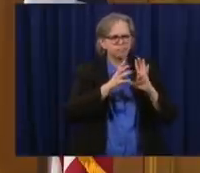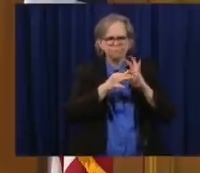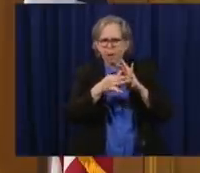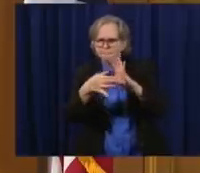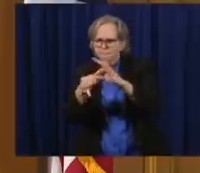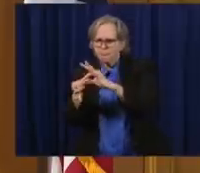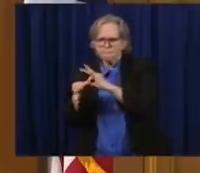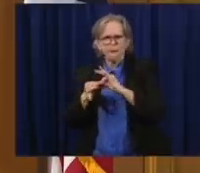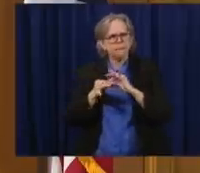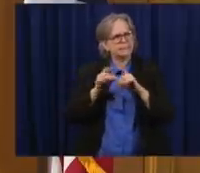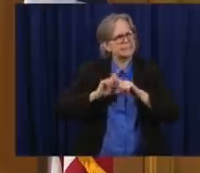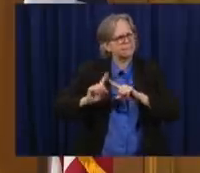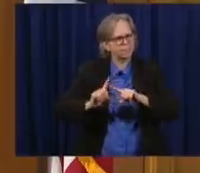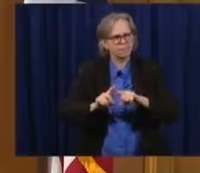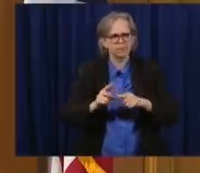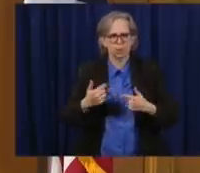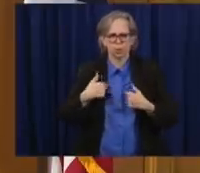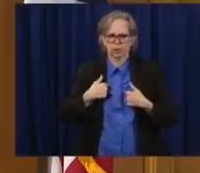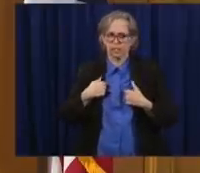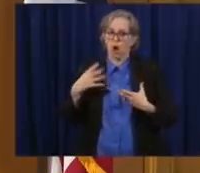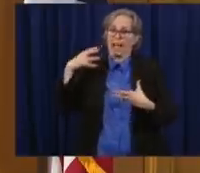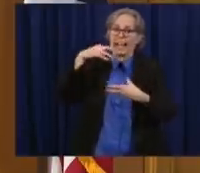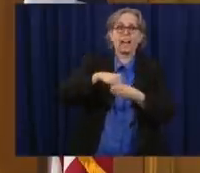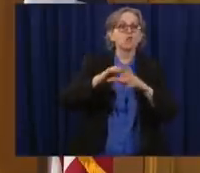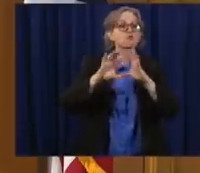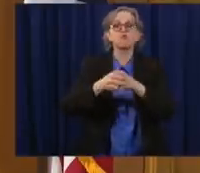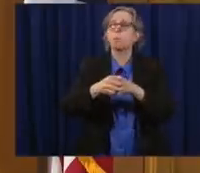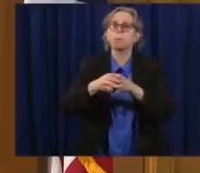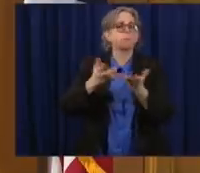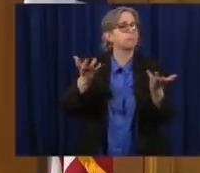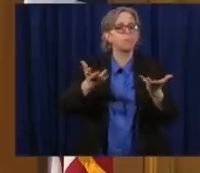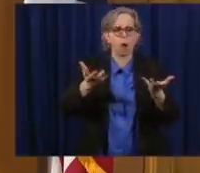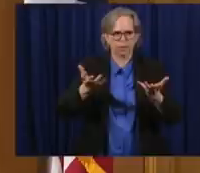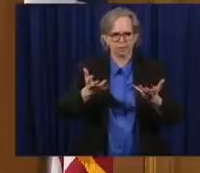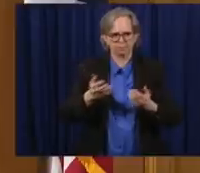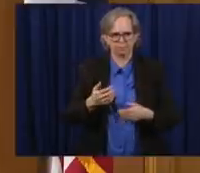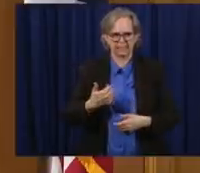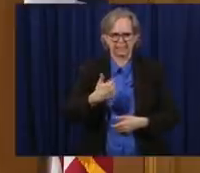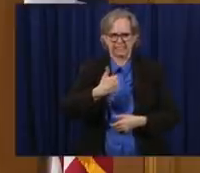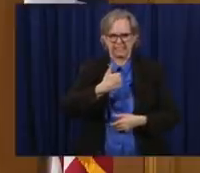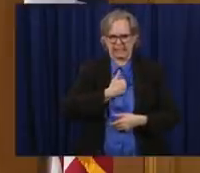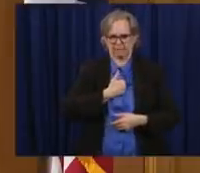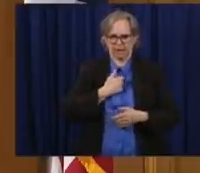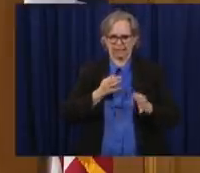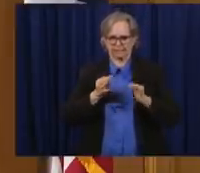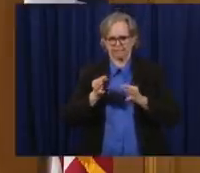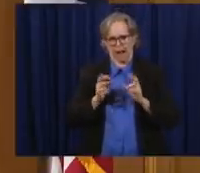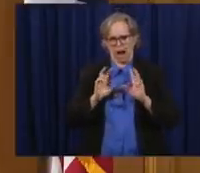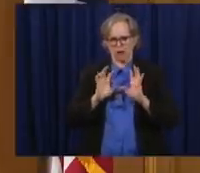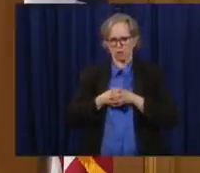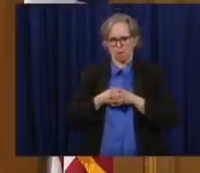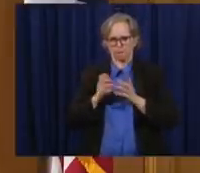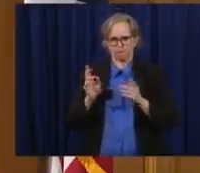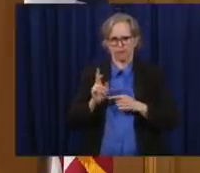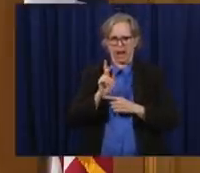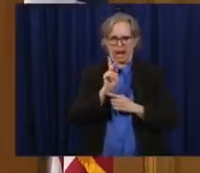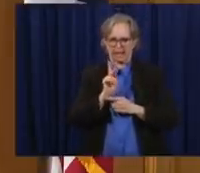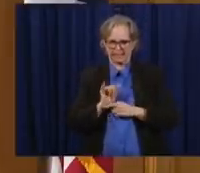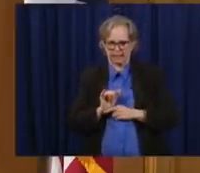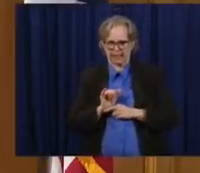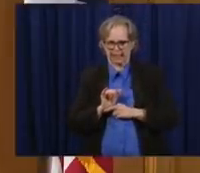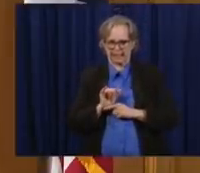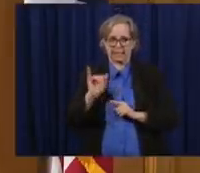We're in a group, kind of self-defined group with Kentucky, Indiana, and Ohio. Governor Holcomb,